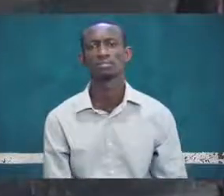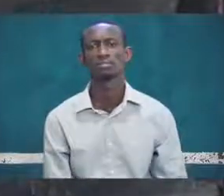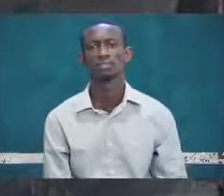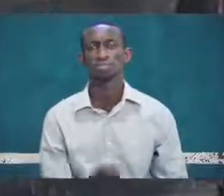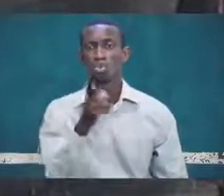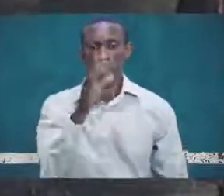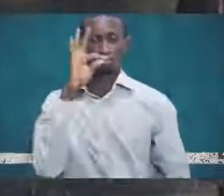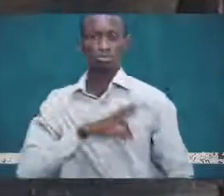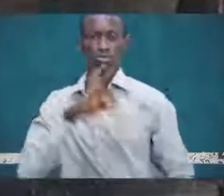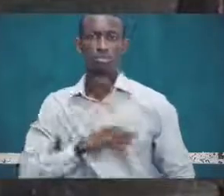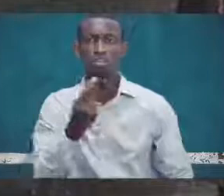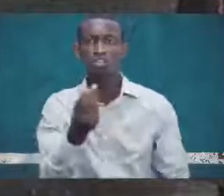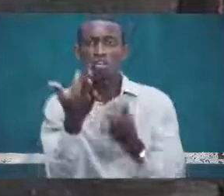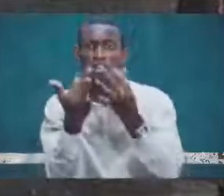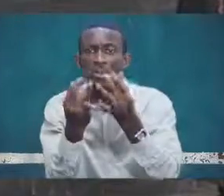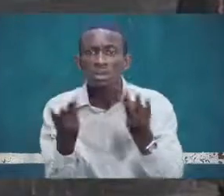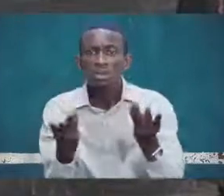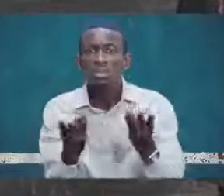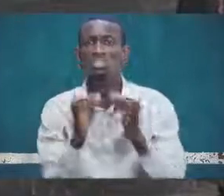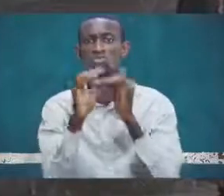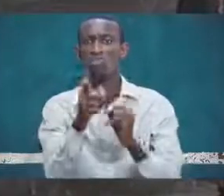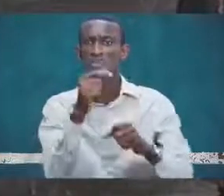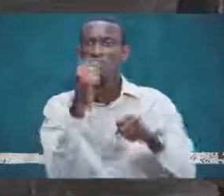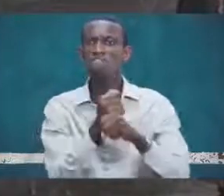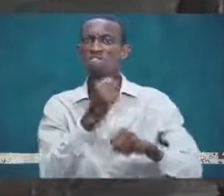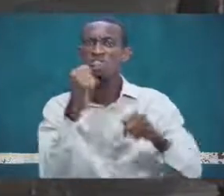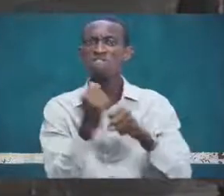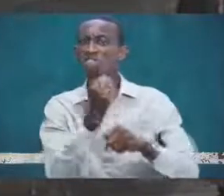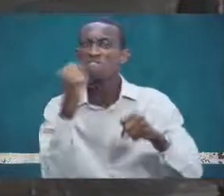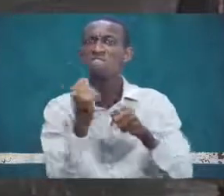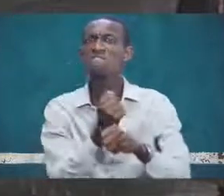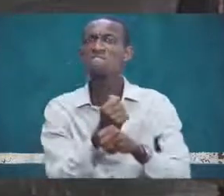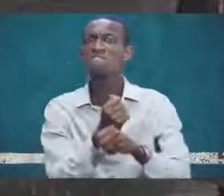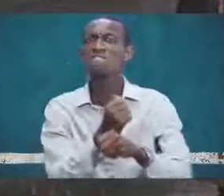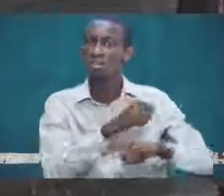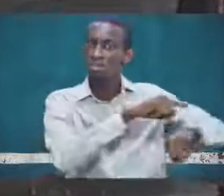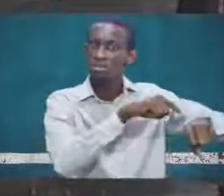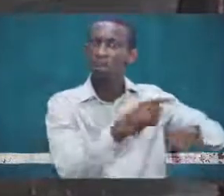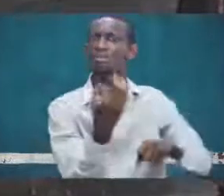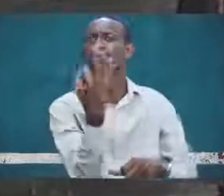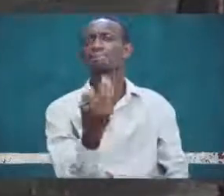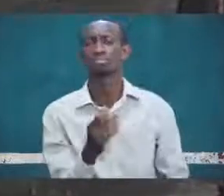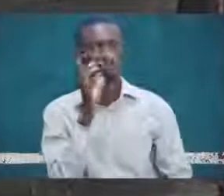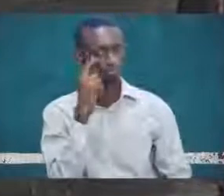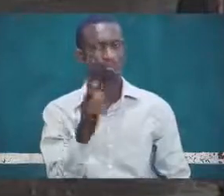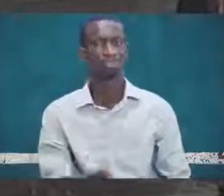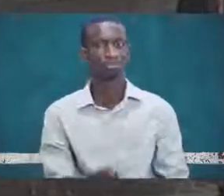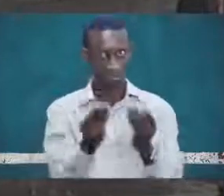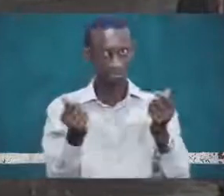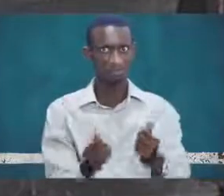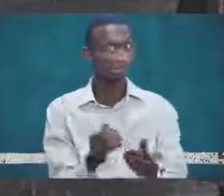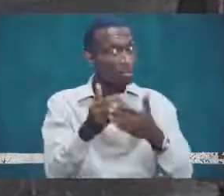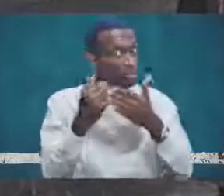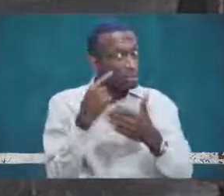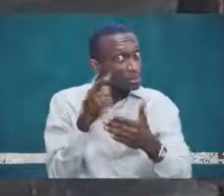How much will you earn if you work 3 hours? We need to look at the solution for this. But before we go to